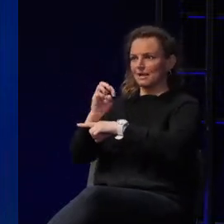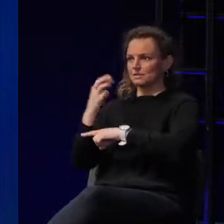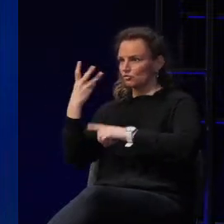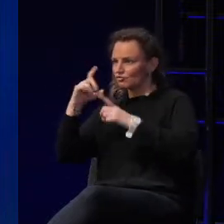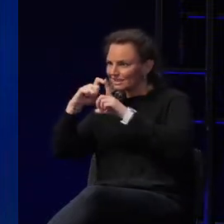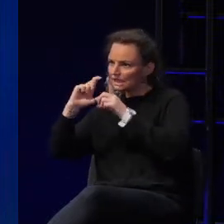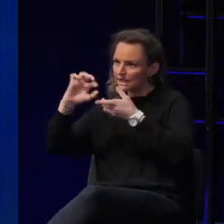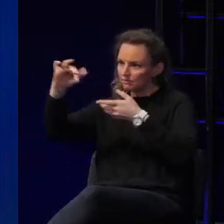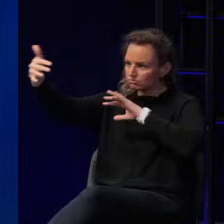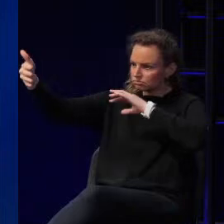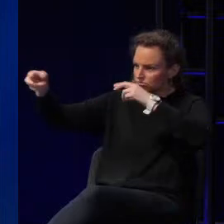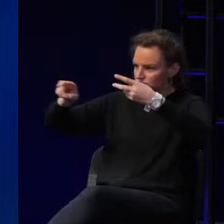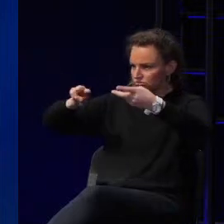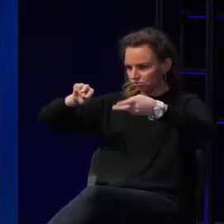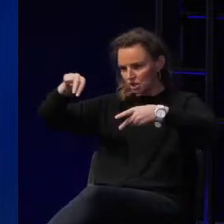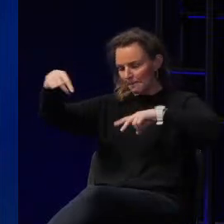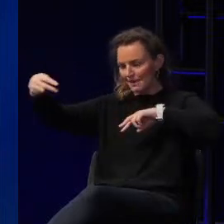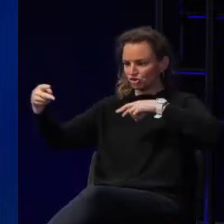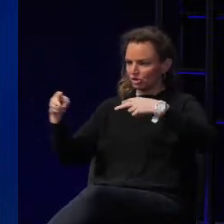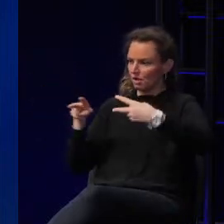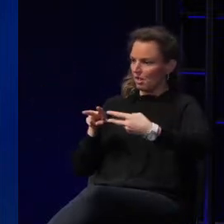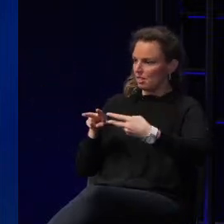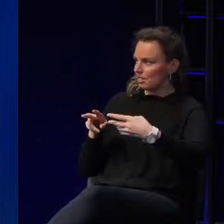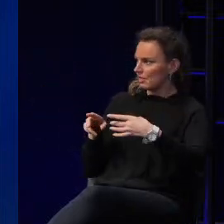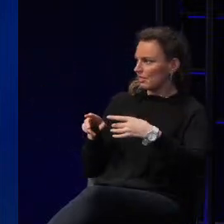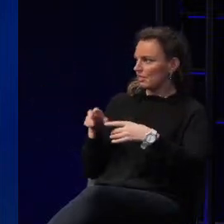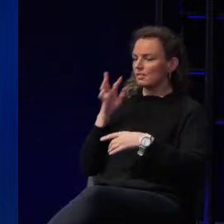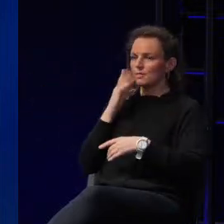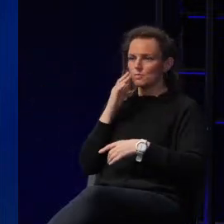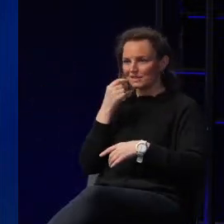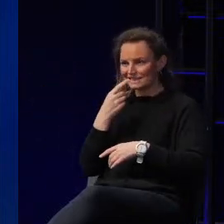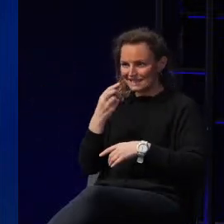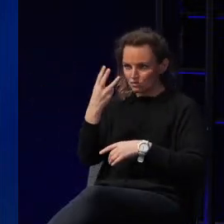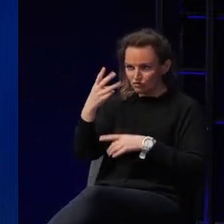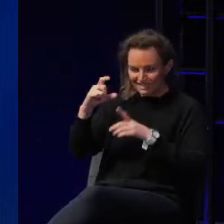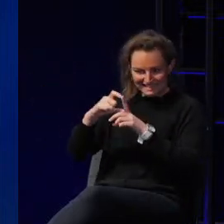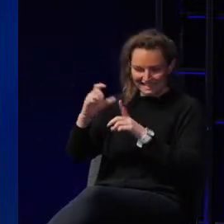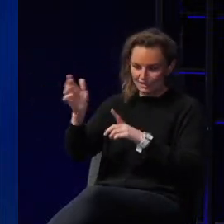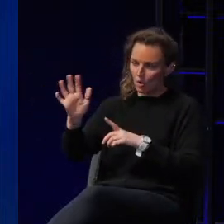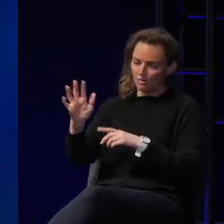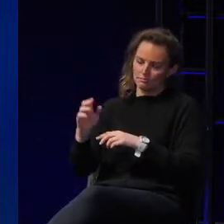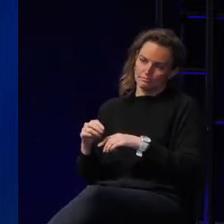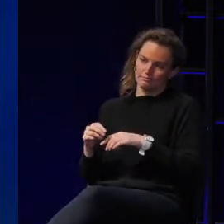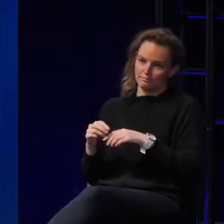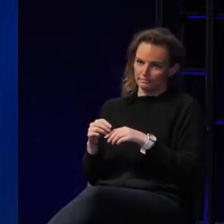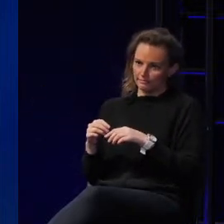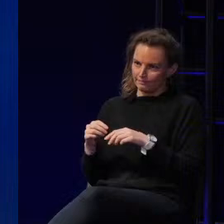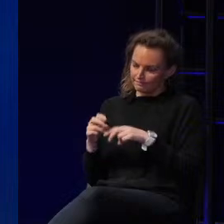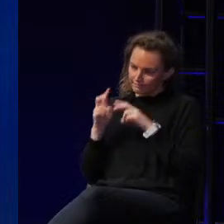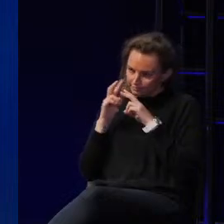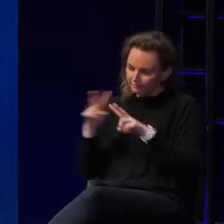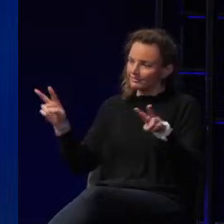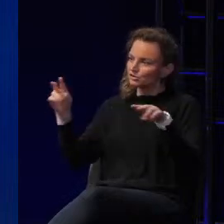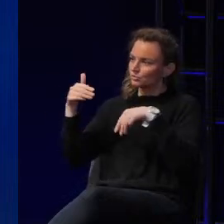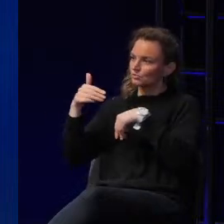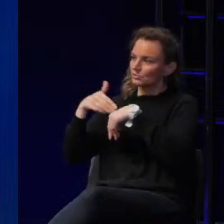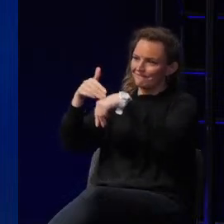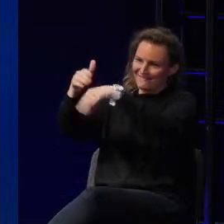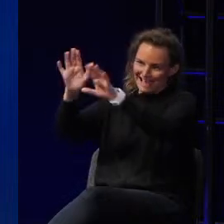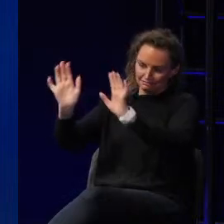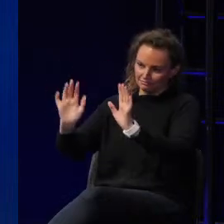three-dimensional, not 3D. Whenever I say 3D, don't think I'm talking about that aberration